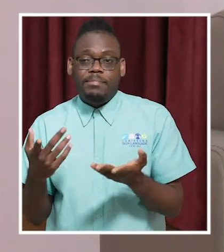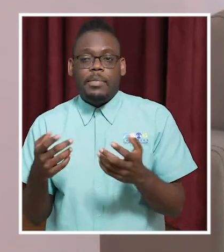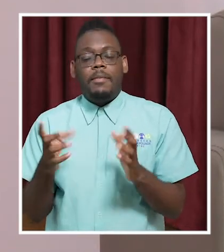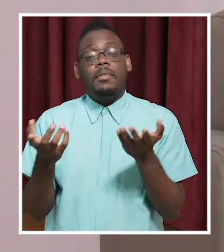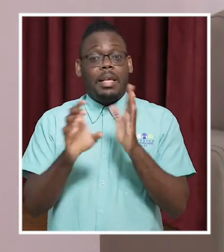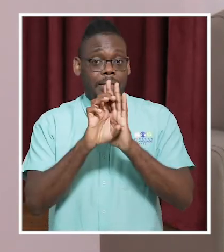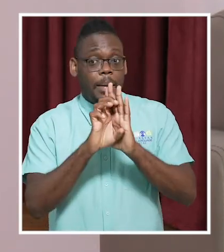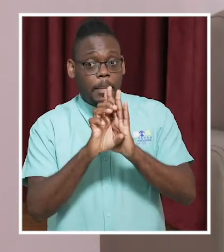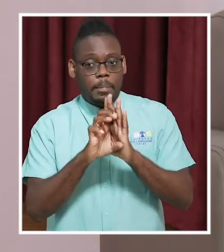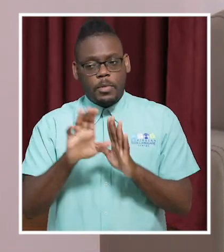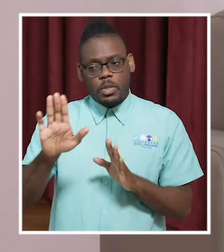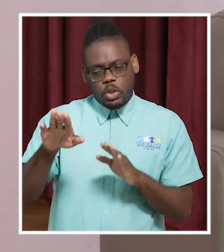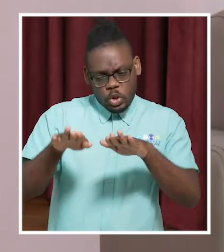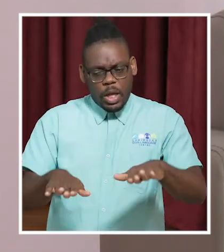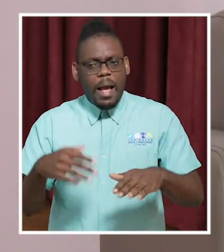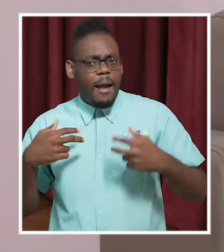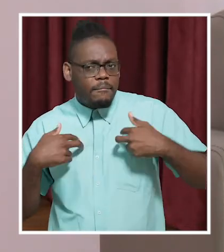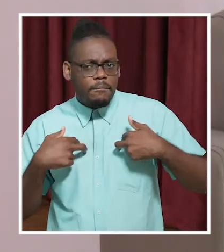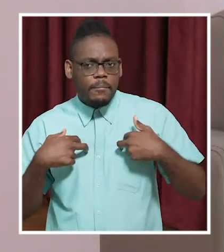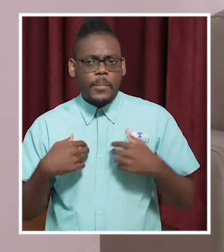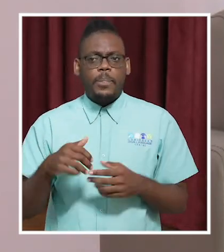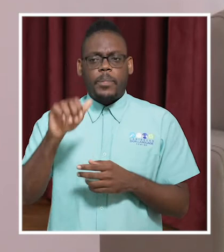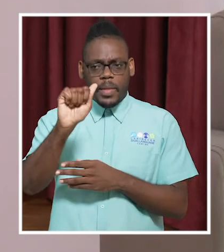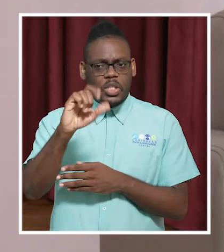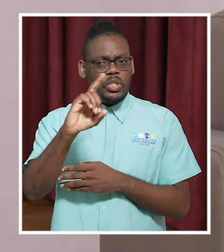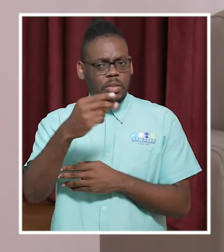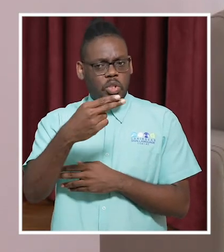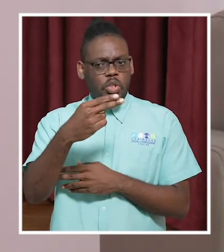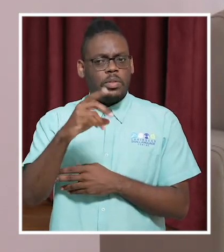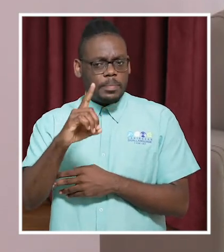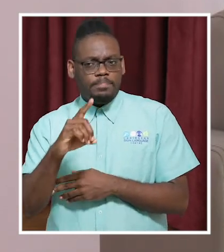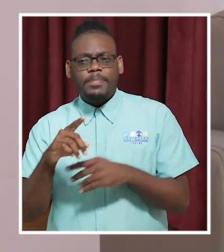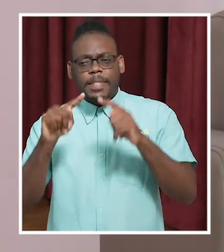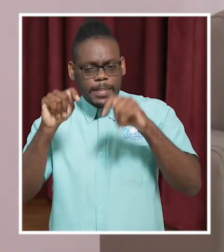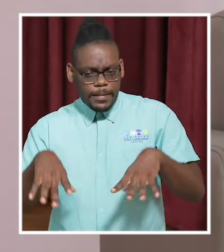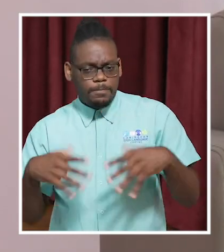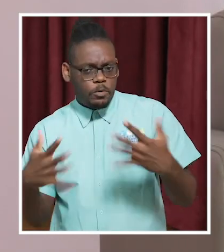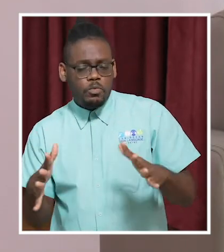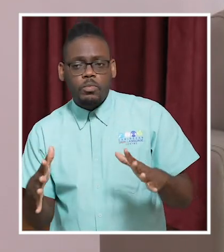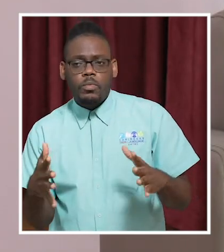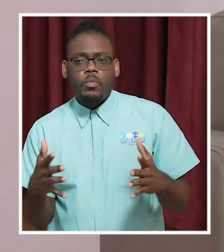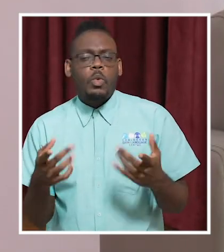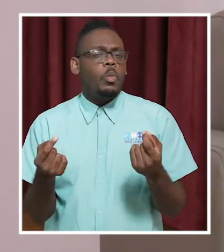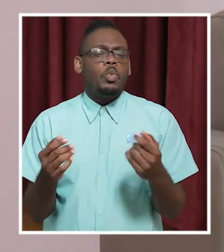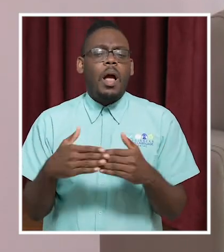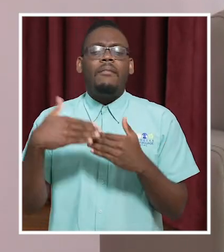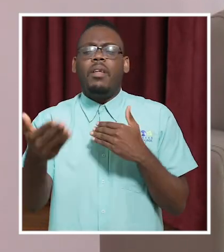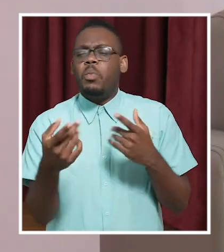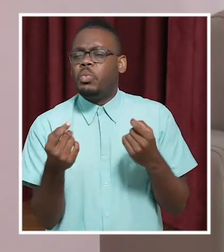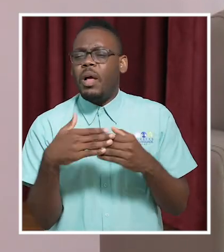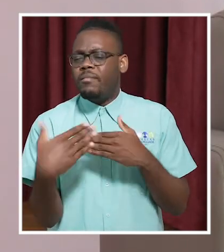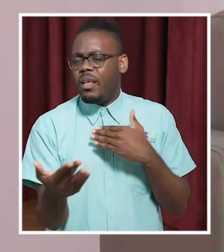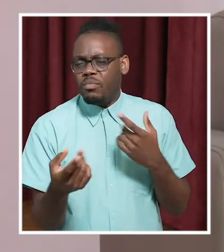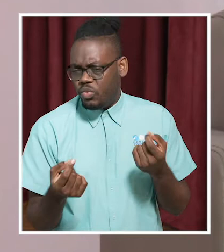living in Arima, you're working in Port of Spain, your child is in Arima going to school, what support do you have